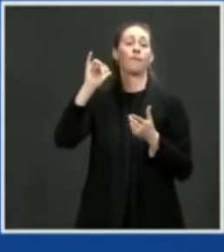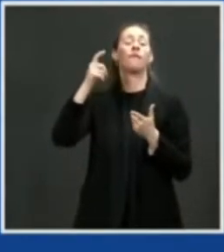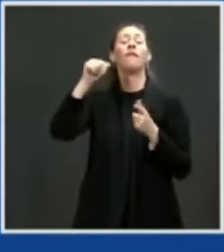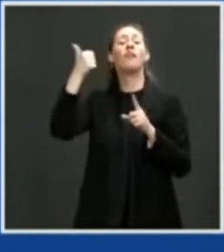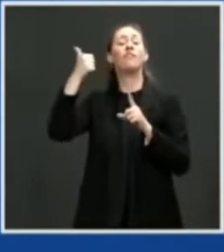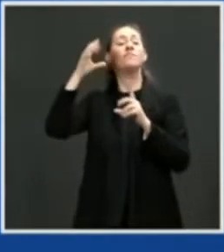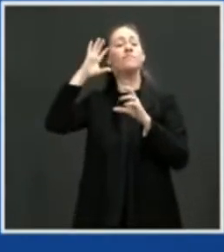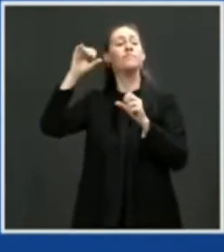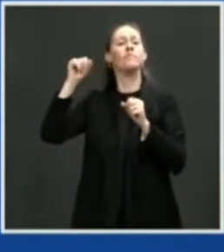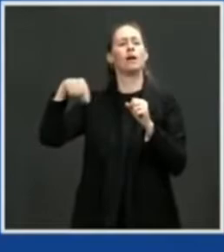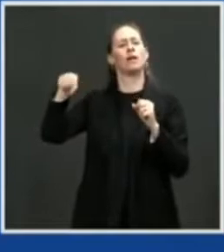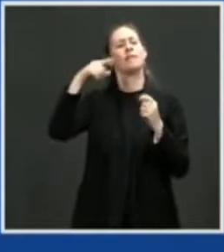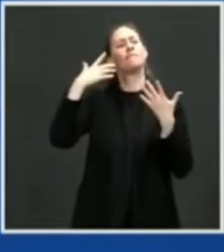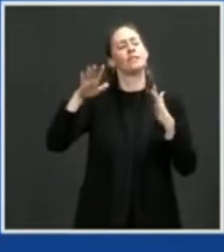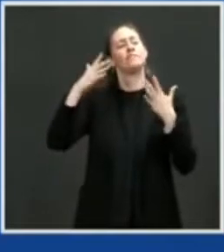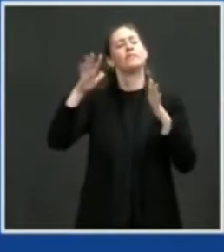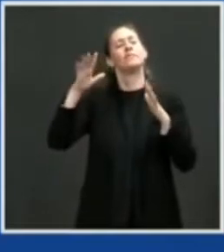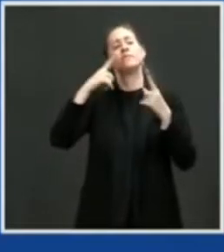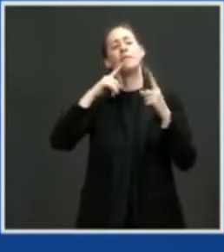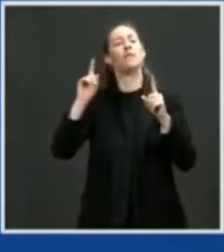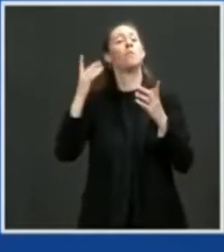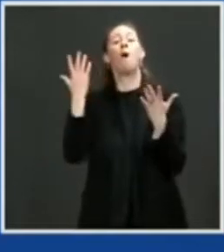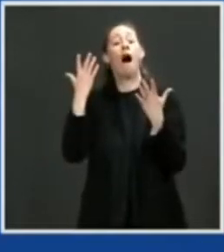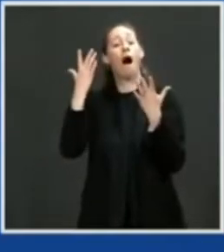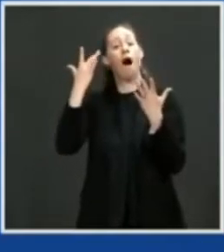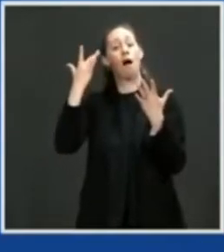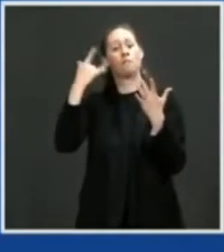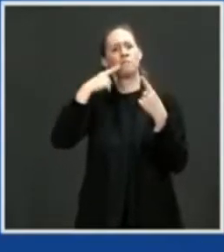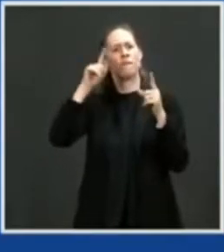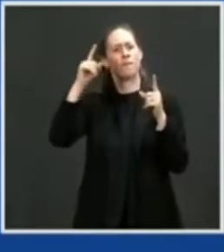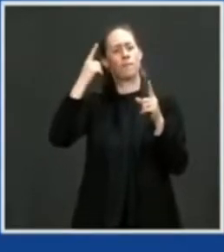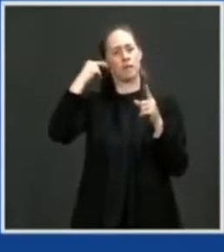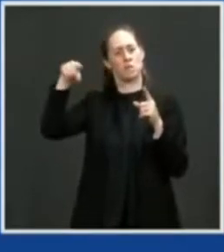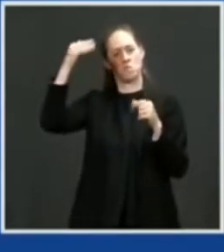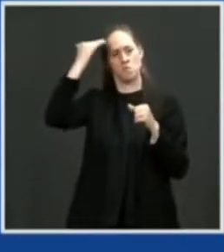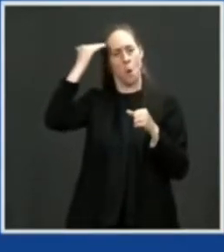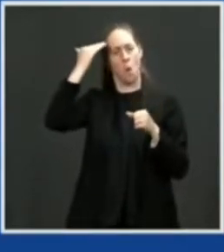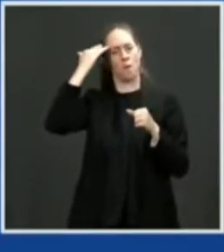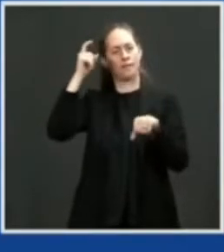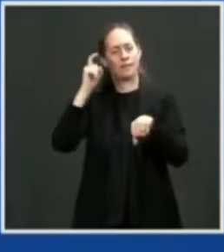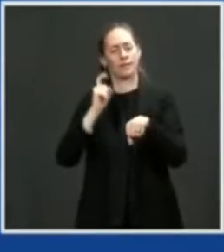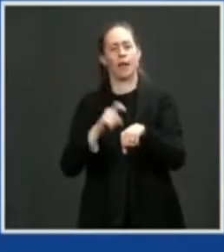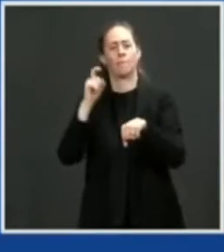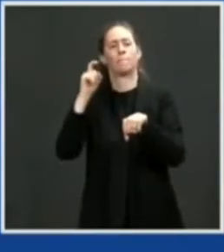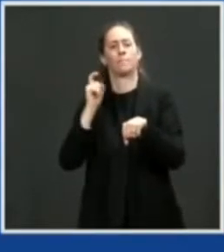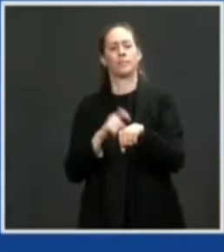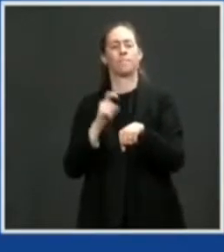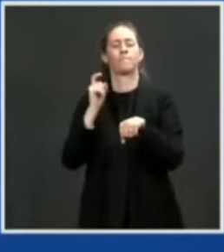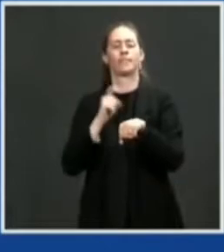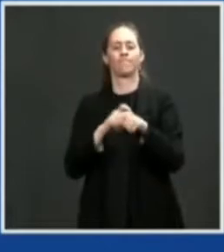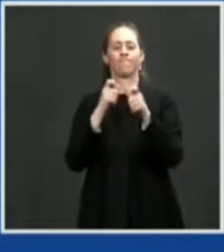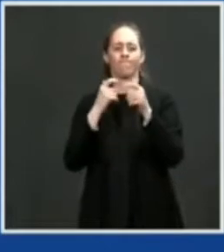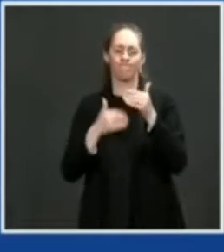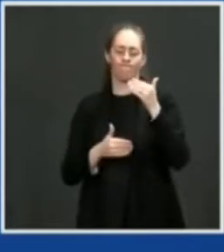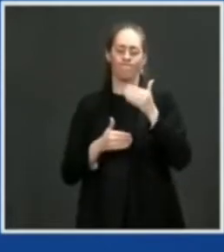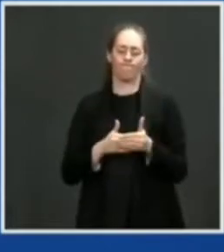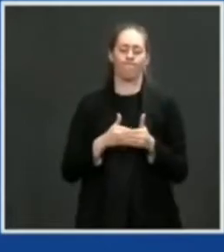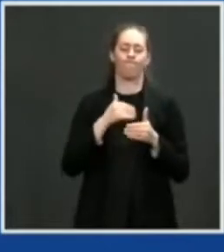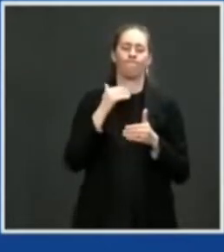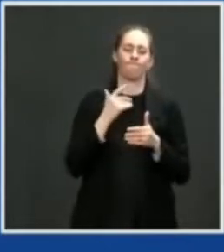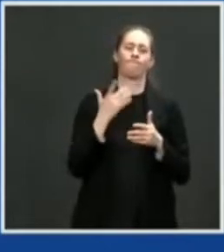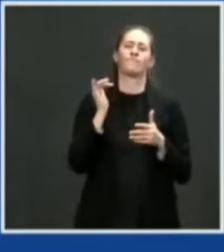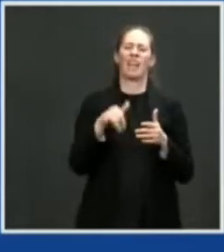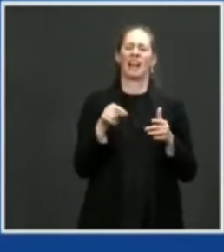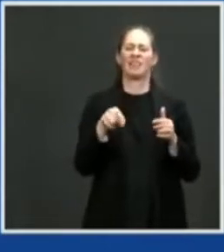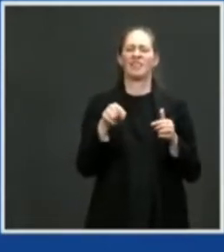have been successful in large part because they know how to time what they're doing. Yeah, we wait until there's a tragedy, and then we pounce.